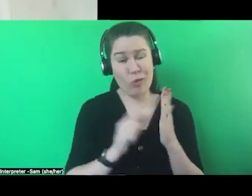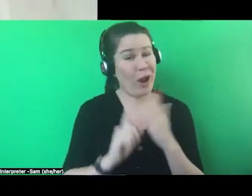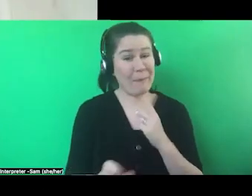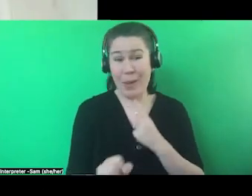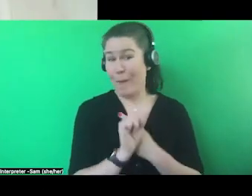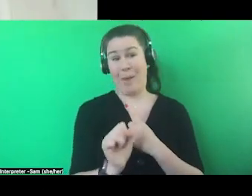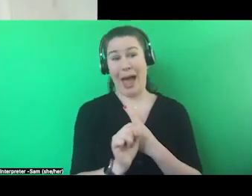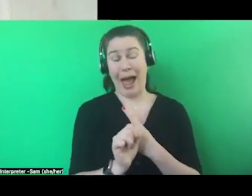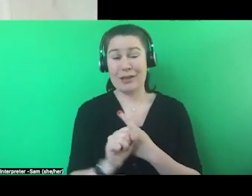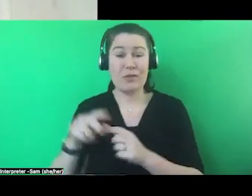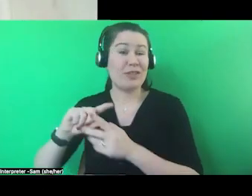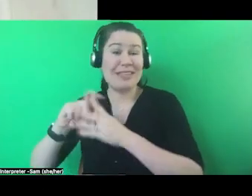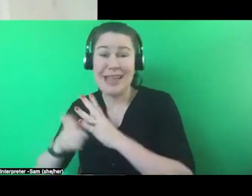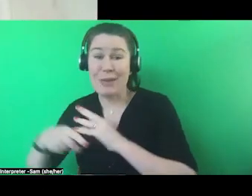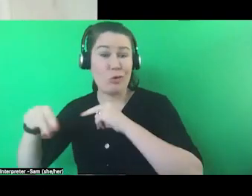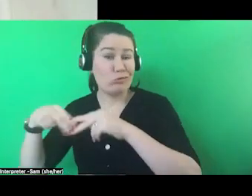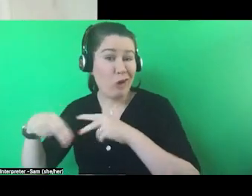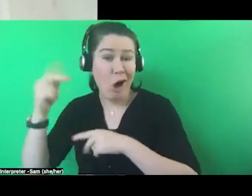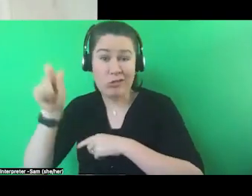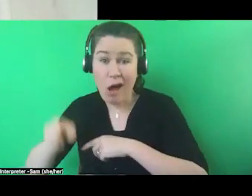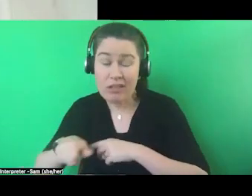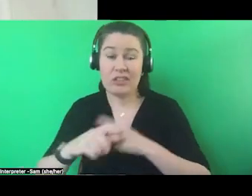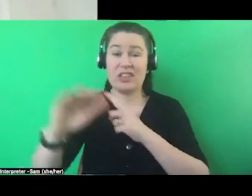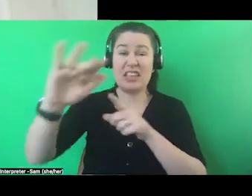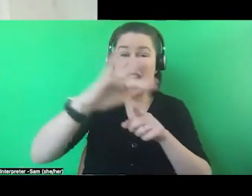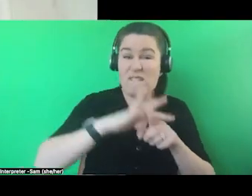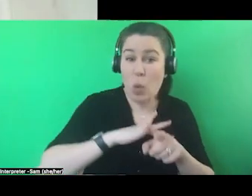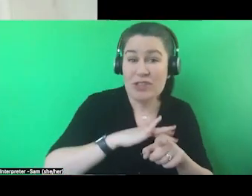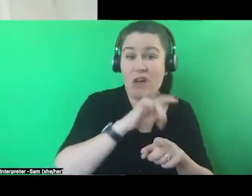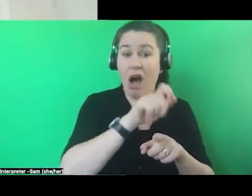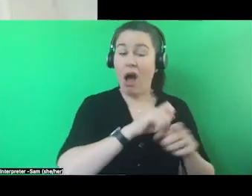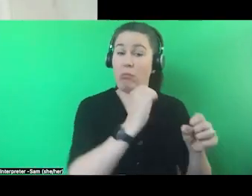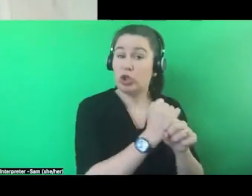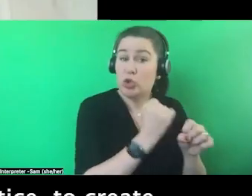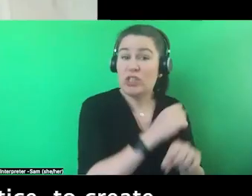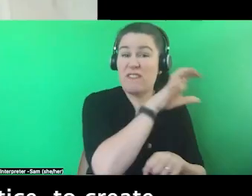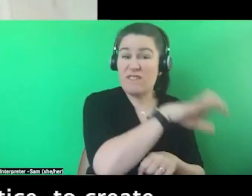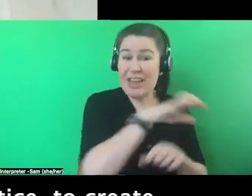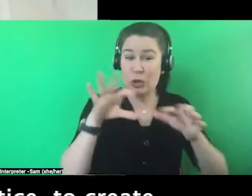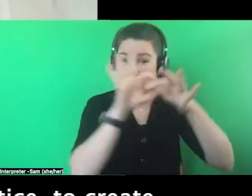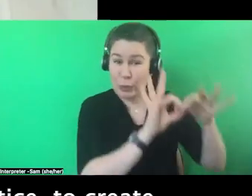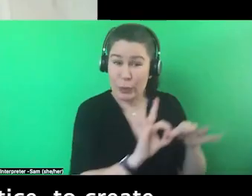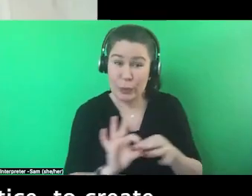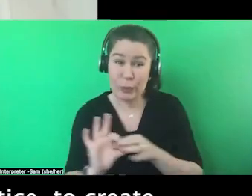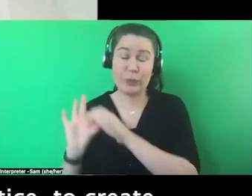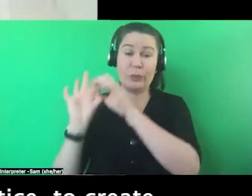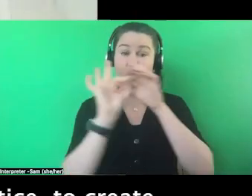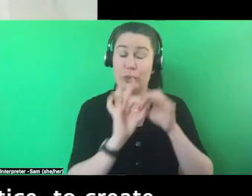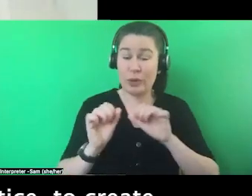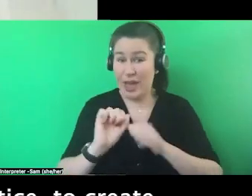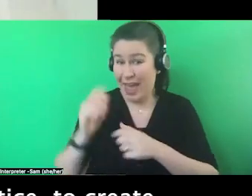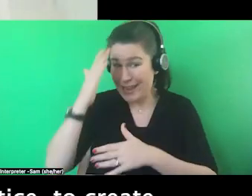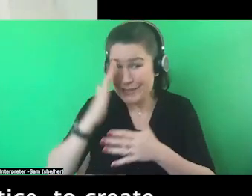together disabled dance artists, influencers, producers, and venues to share experience